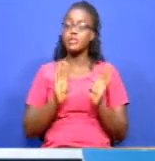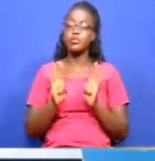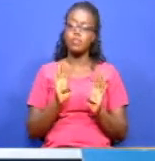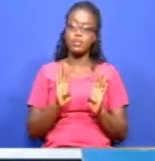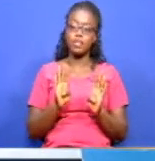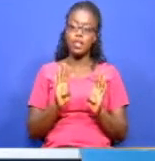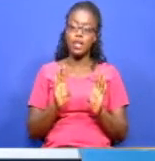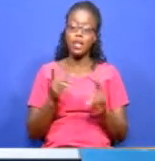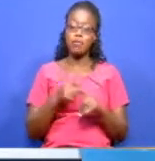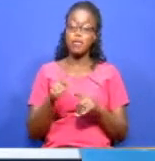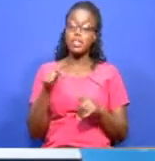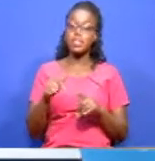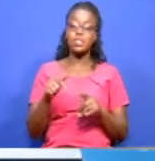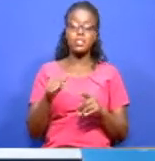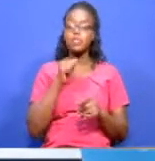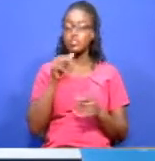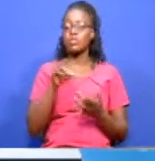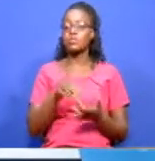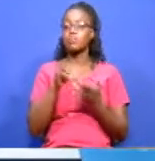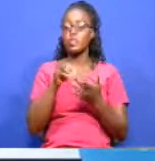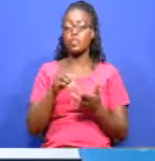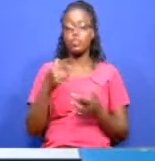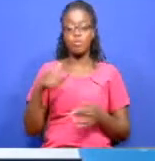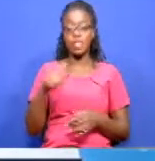But this is not unique to us here in Kenya.